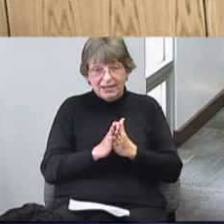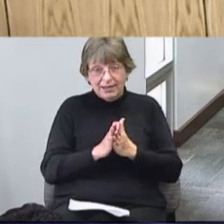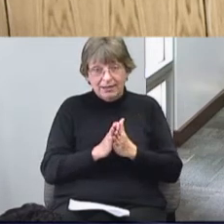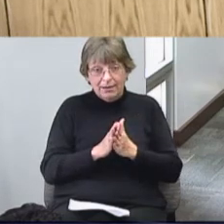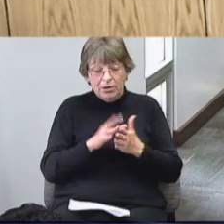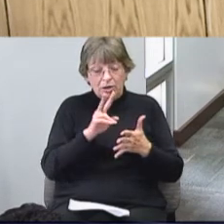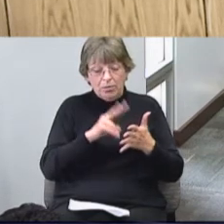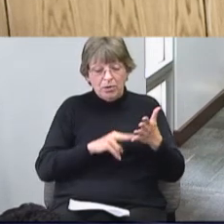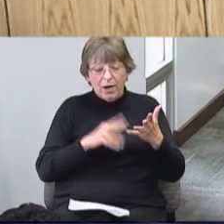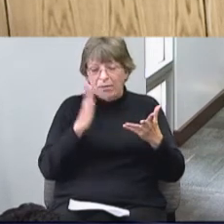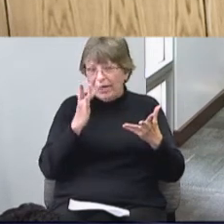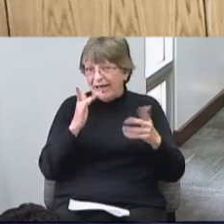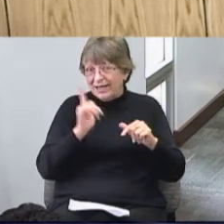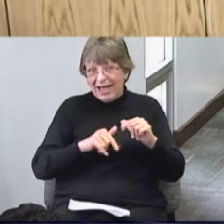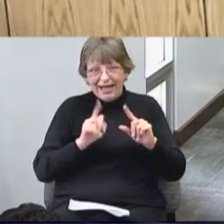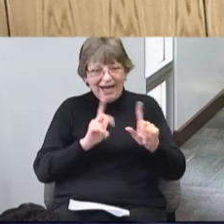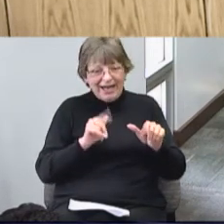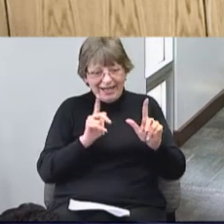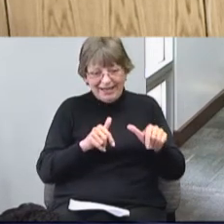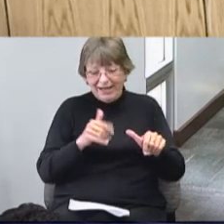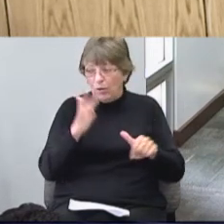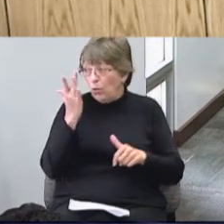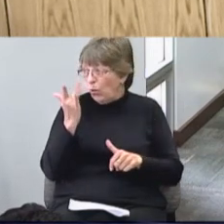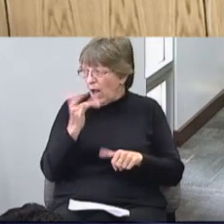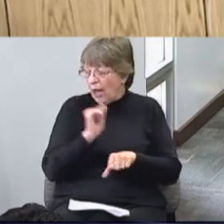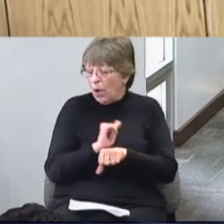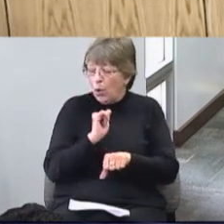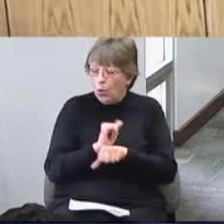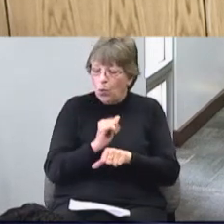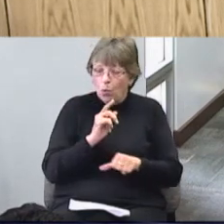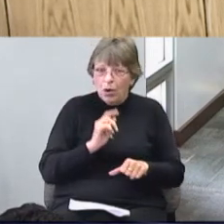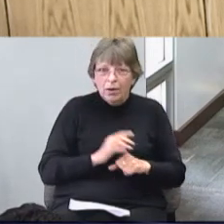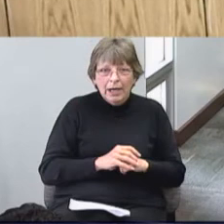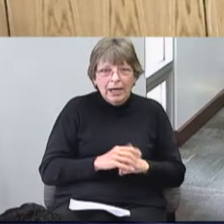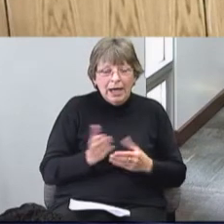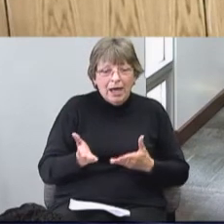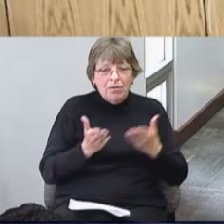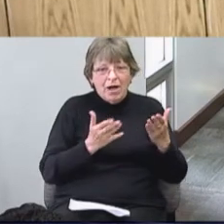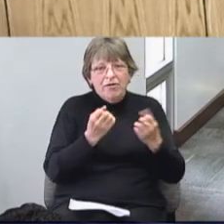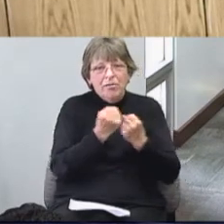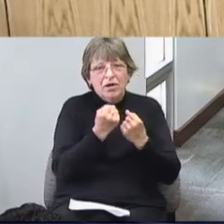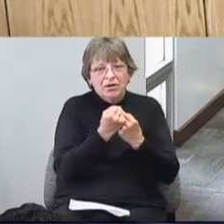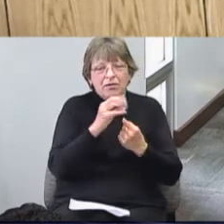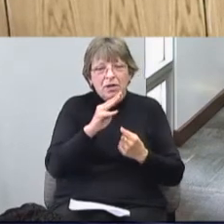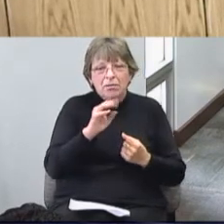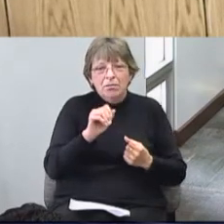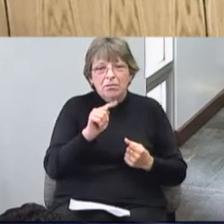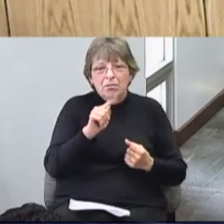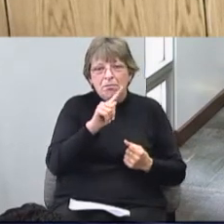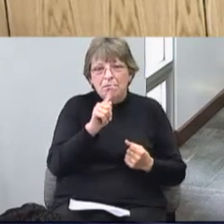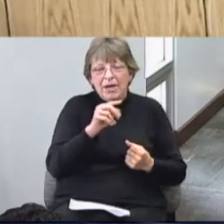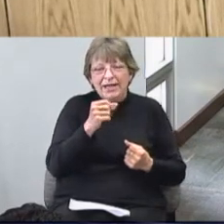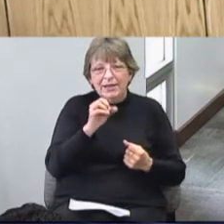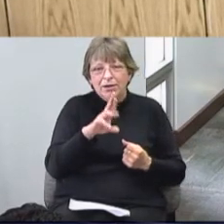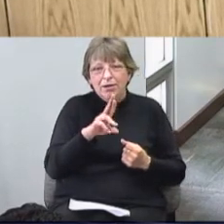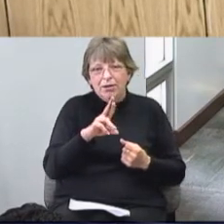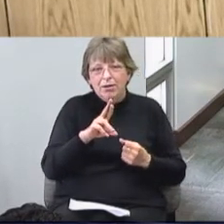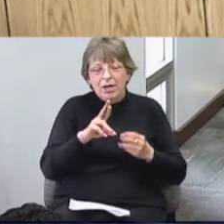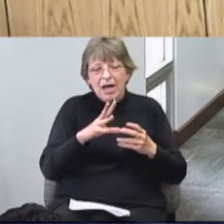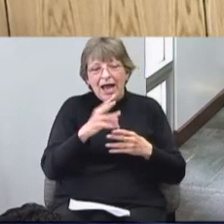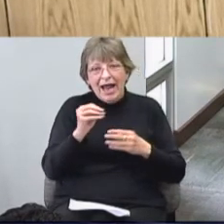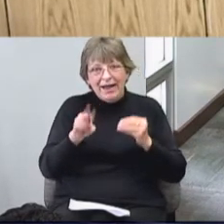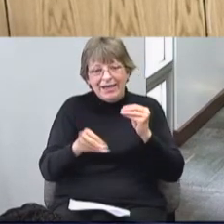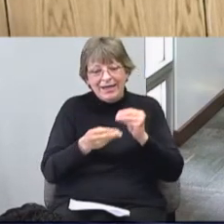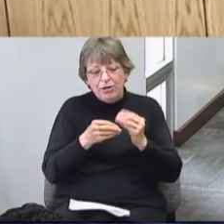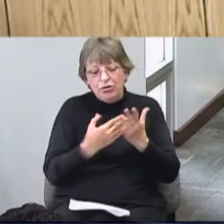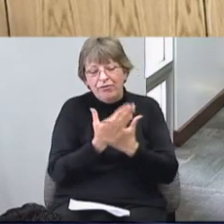as I am unable to attend this meeting due to work obligations. I'm offering my support for Mr. Metzger in the addition of the new windows